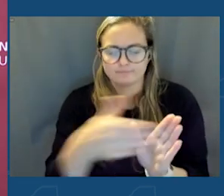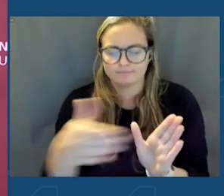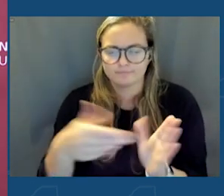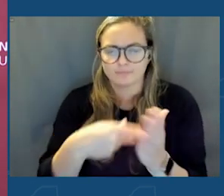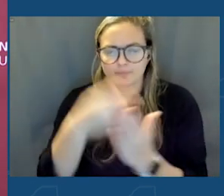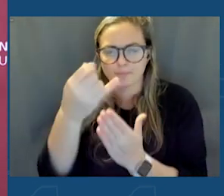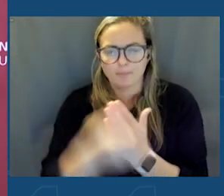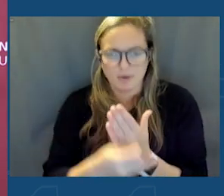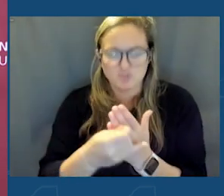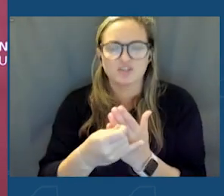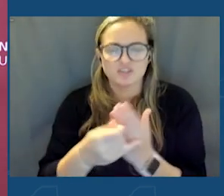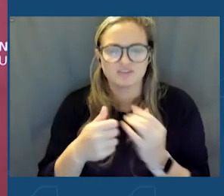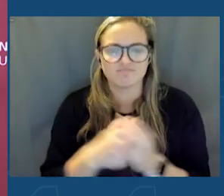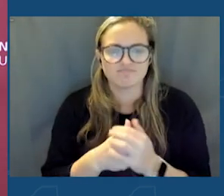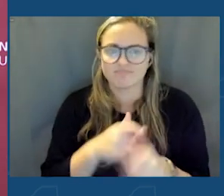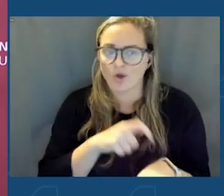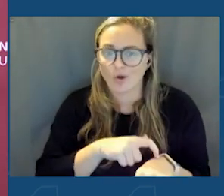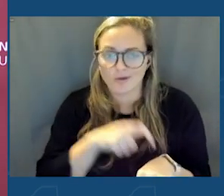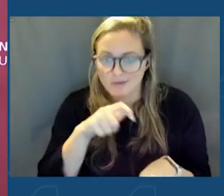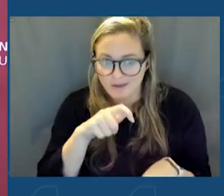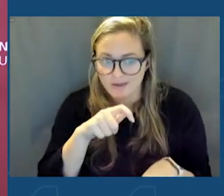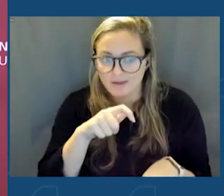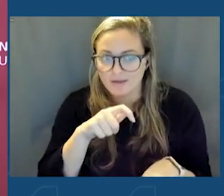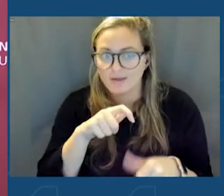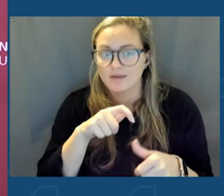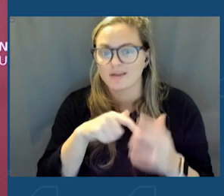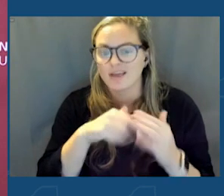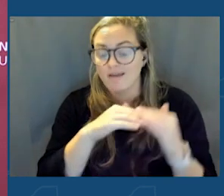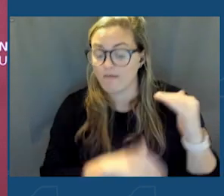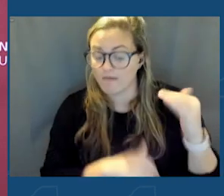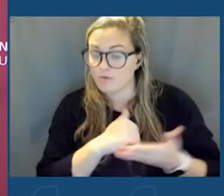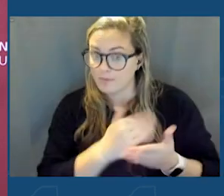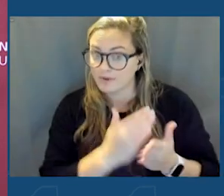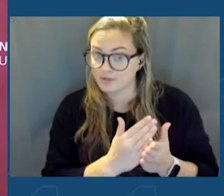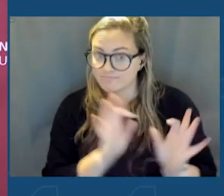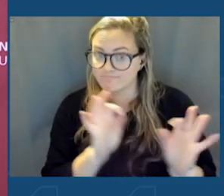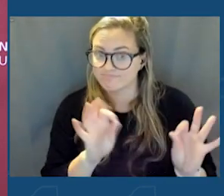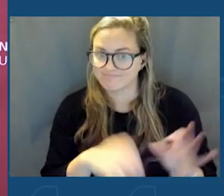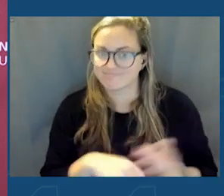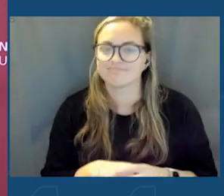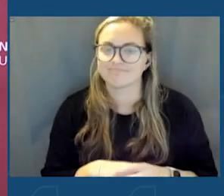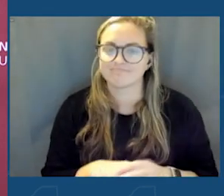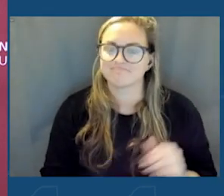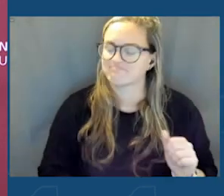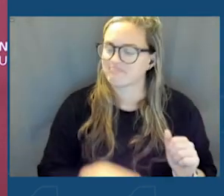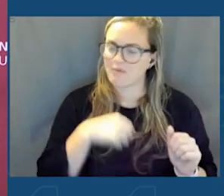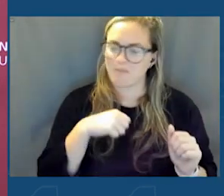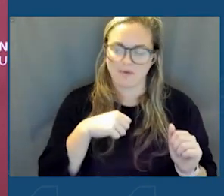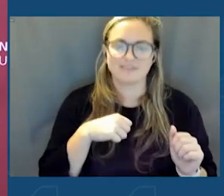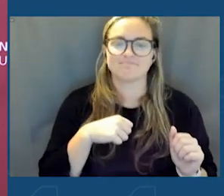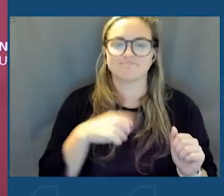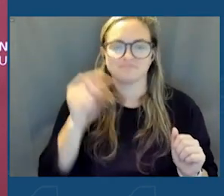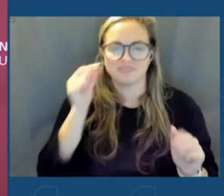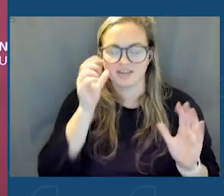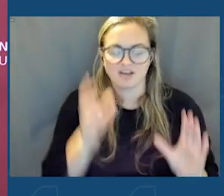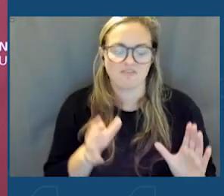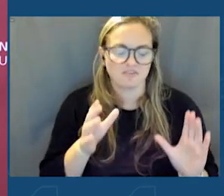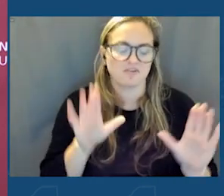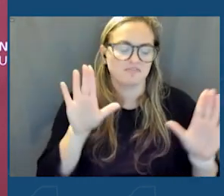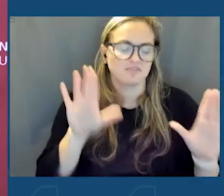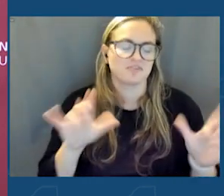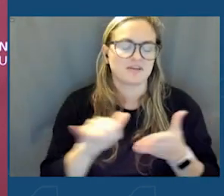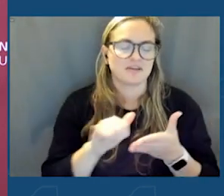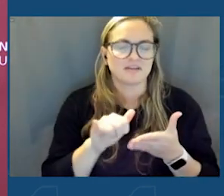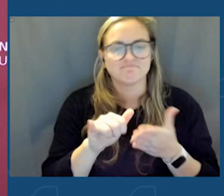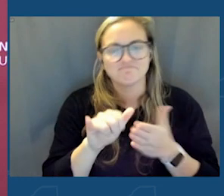in on time and under budget. Proud today to have the governor of the great state of New York